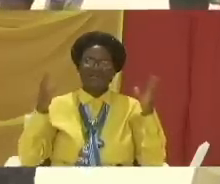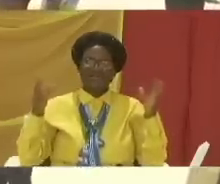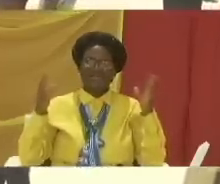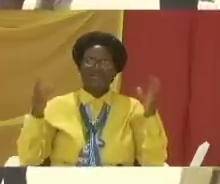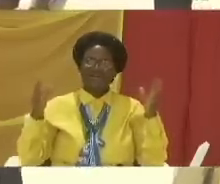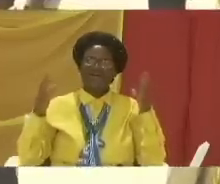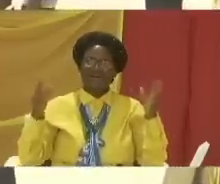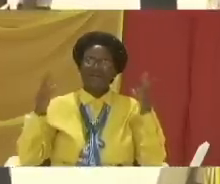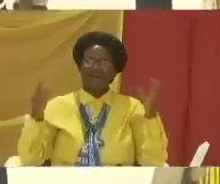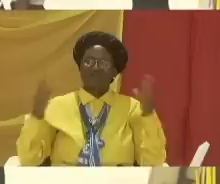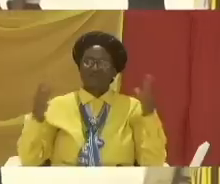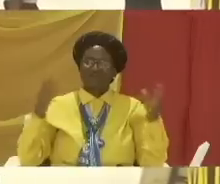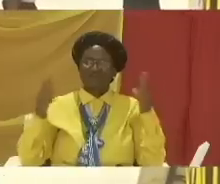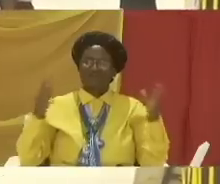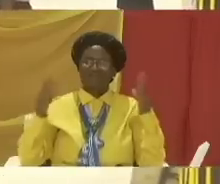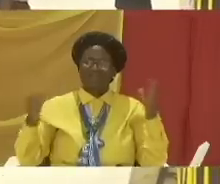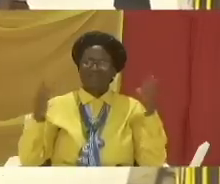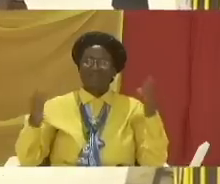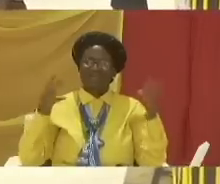Thank you, Lord.